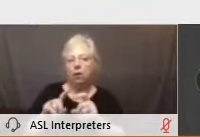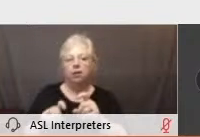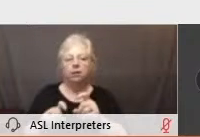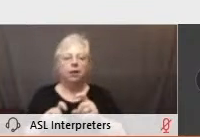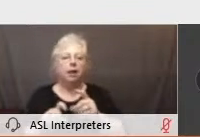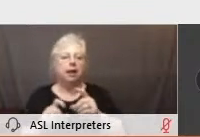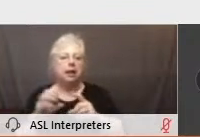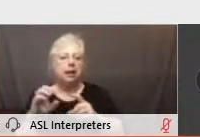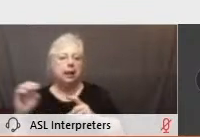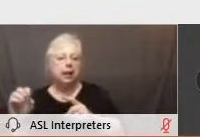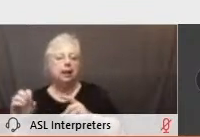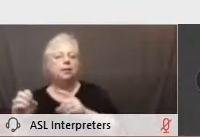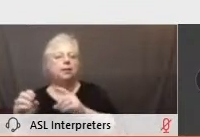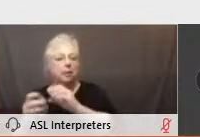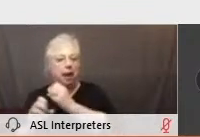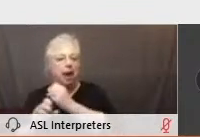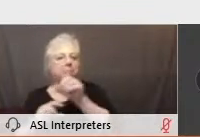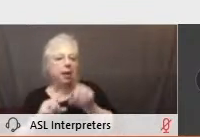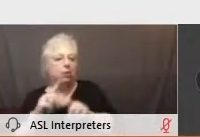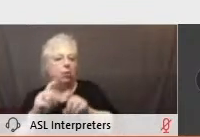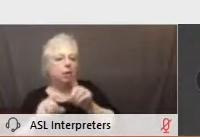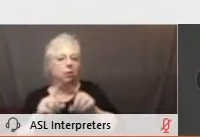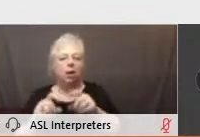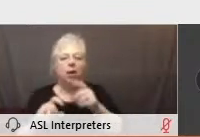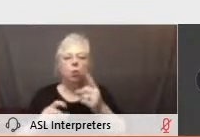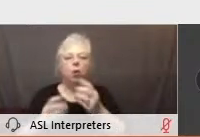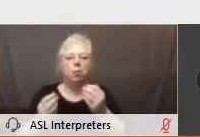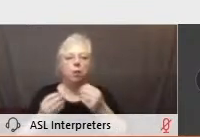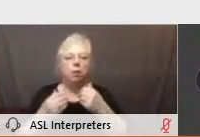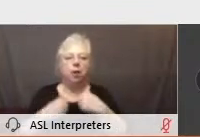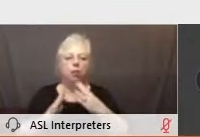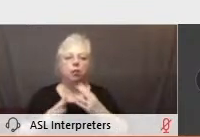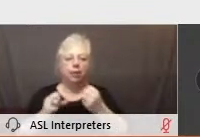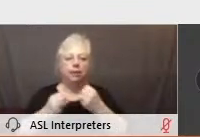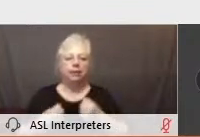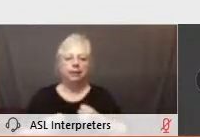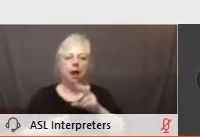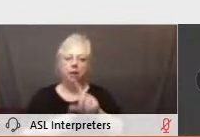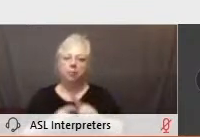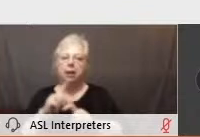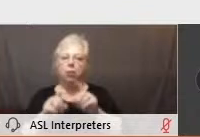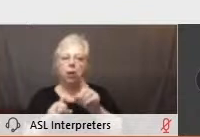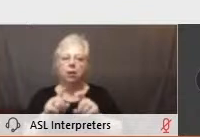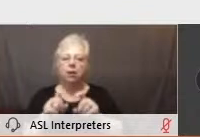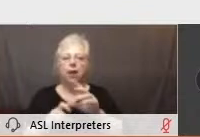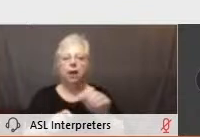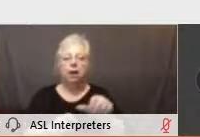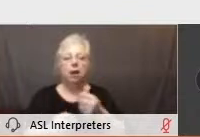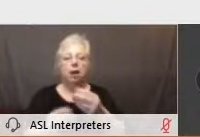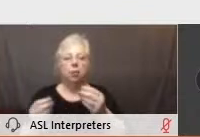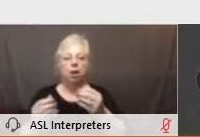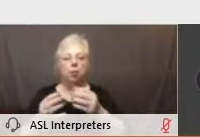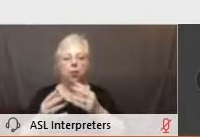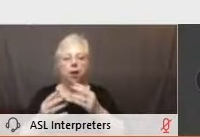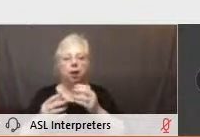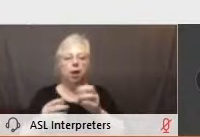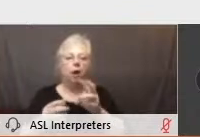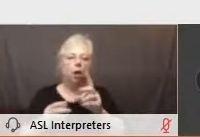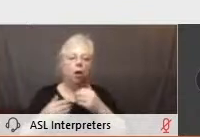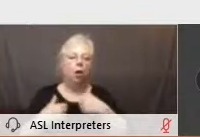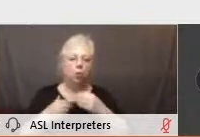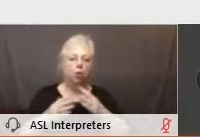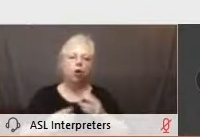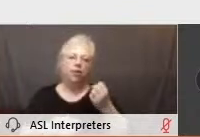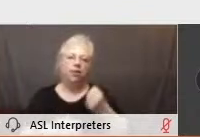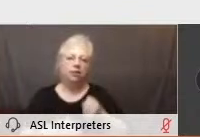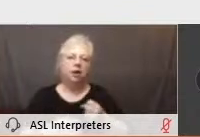to the east, and 1 property owner to the south, and another property owner lying to the south, as I understand